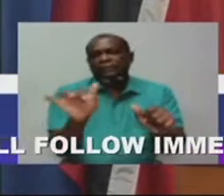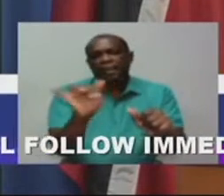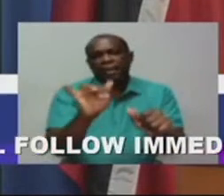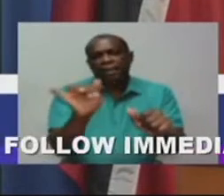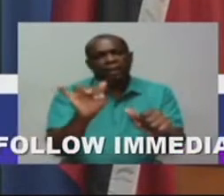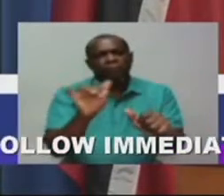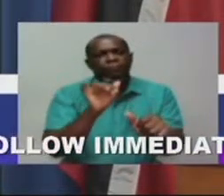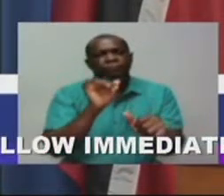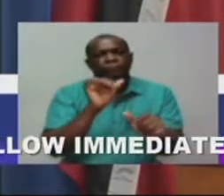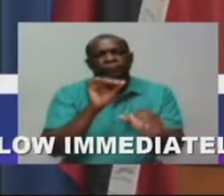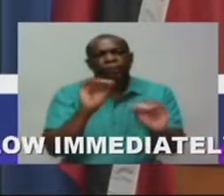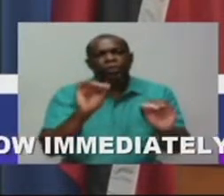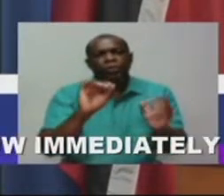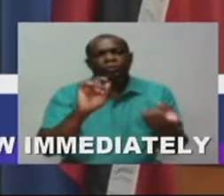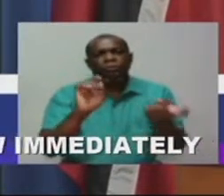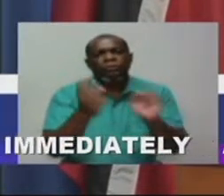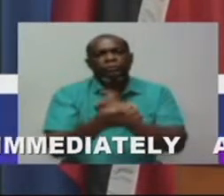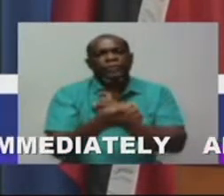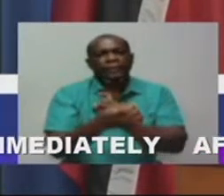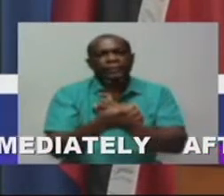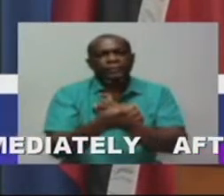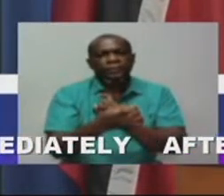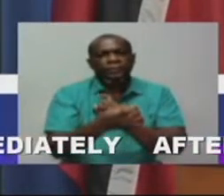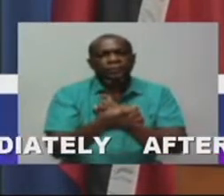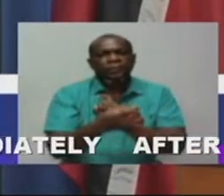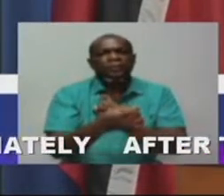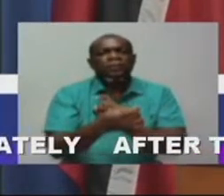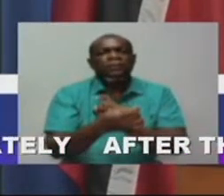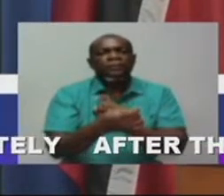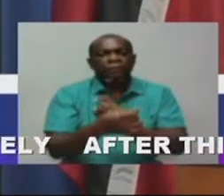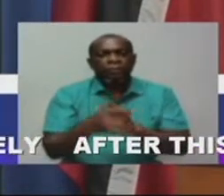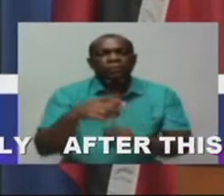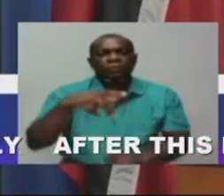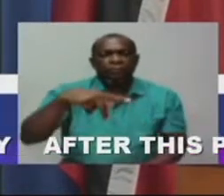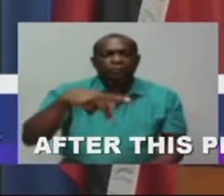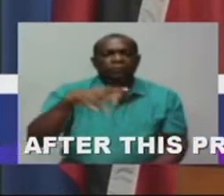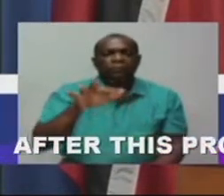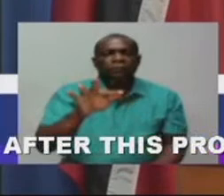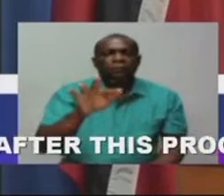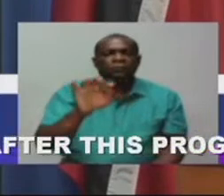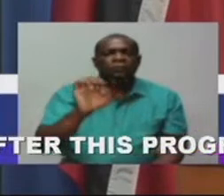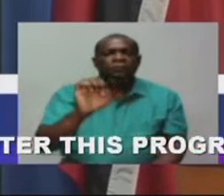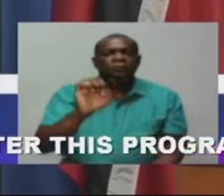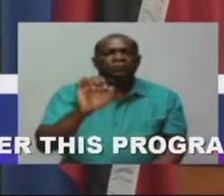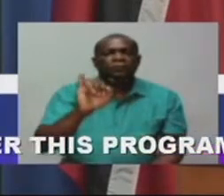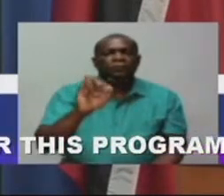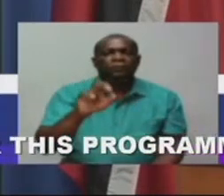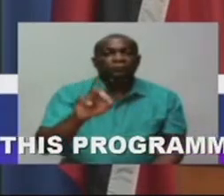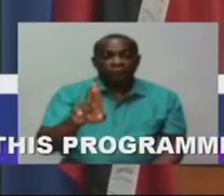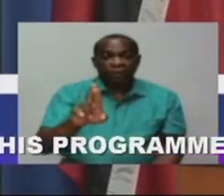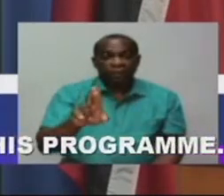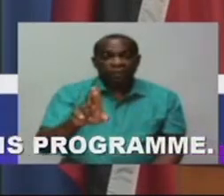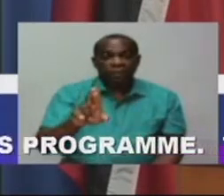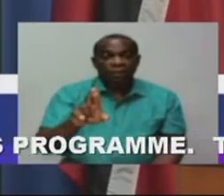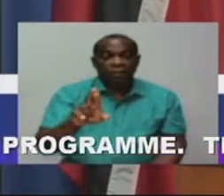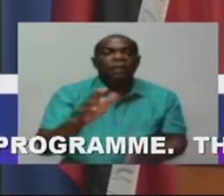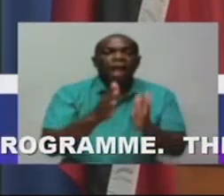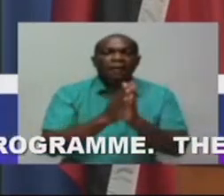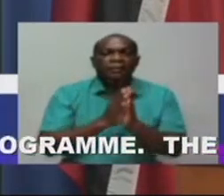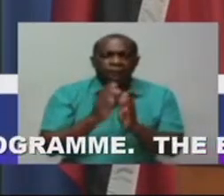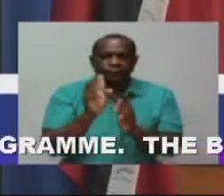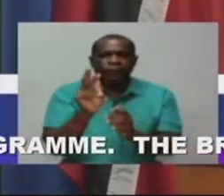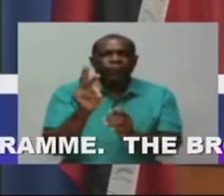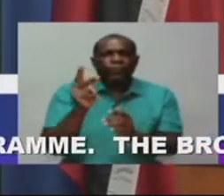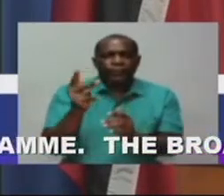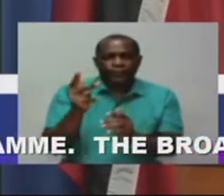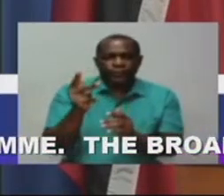that has applied to WHO is the Pfizer vaccine for booster. They're asking for a third shot. So there's no change